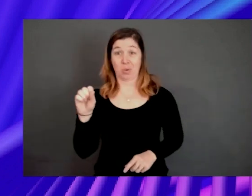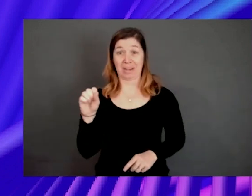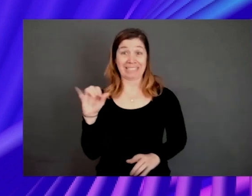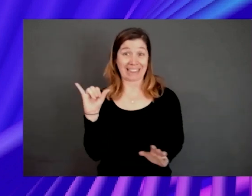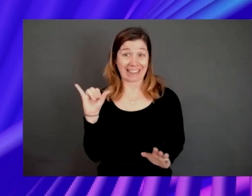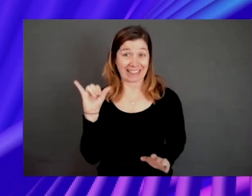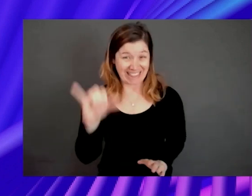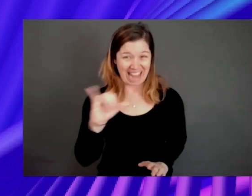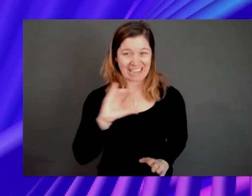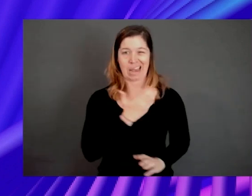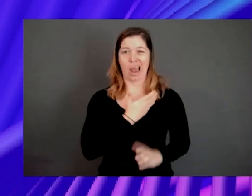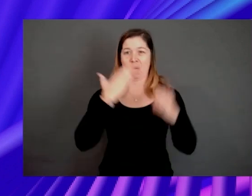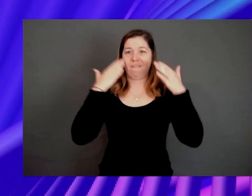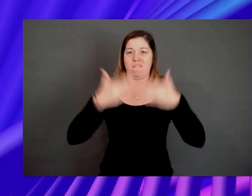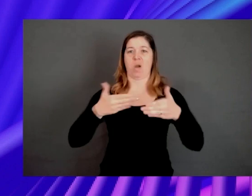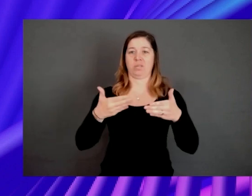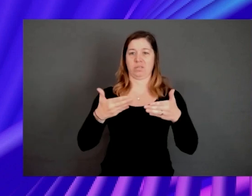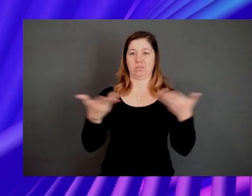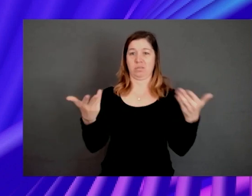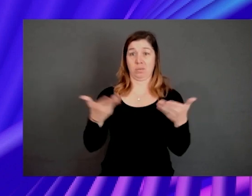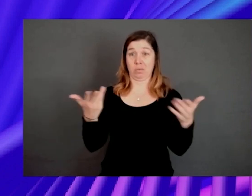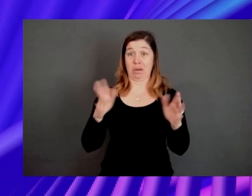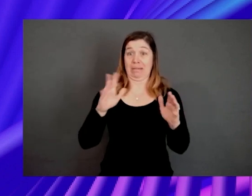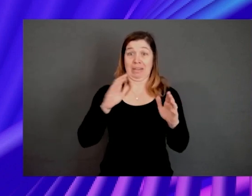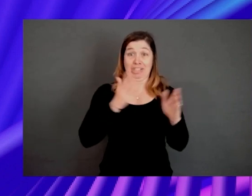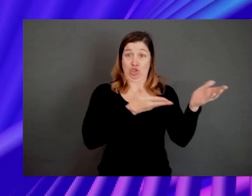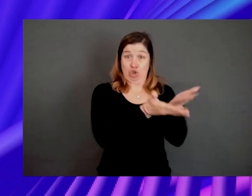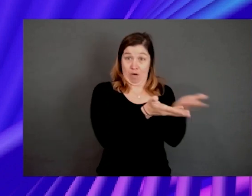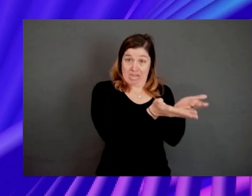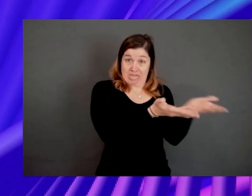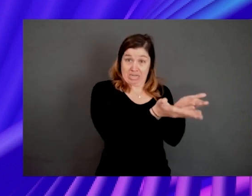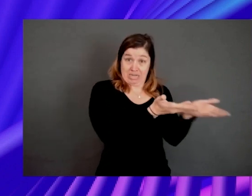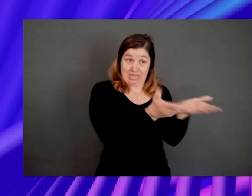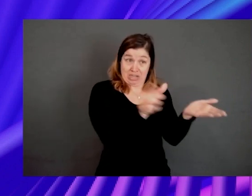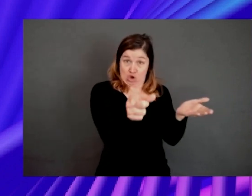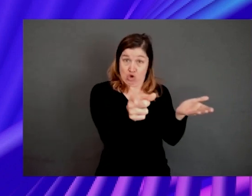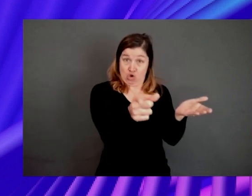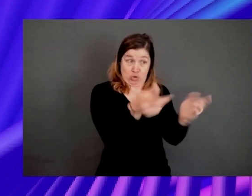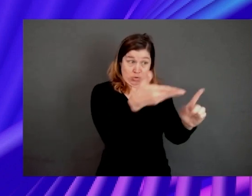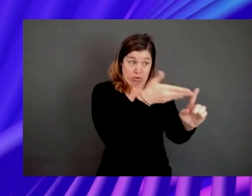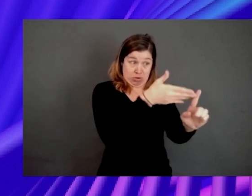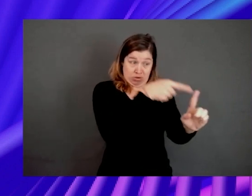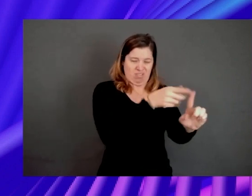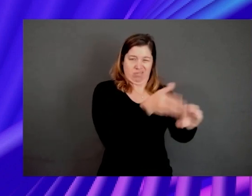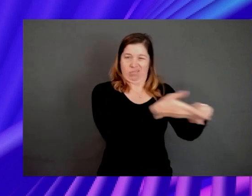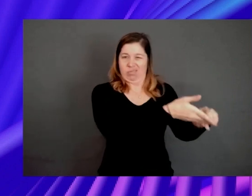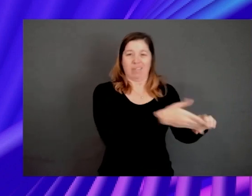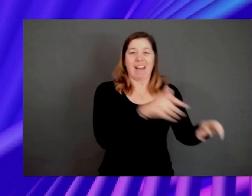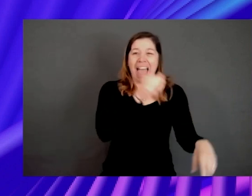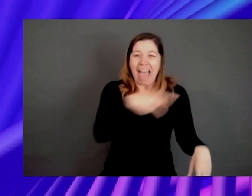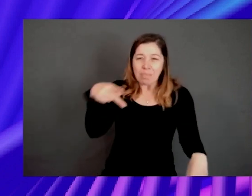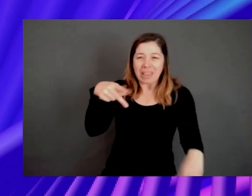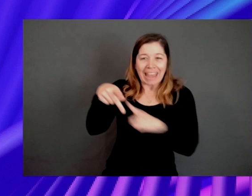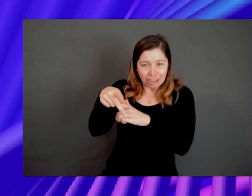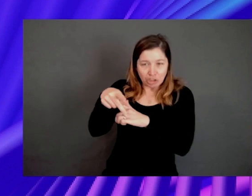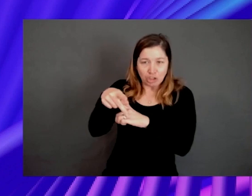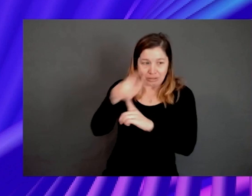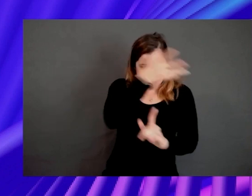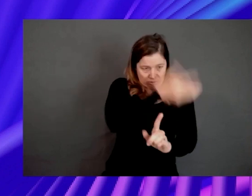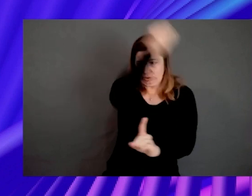change. It's focusing not so much on the service that you're going to, but this is your application, and how do we get your application over there?